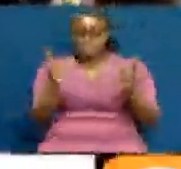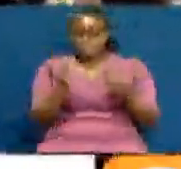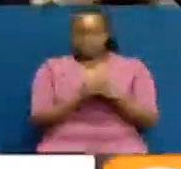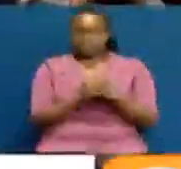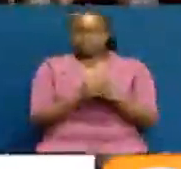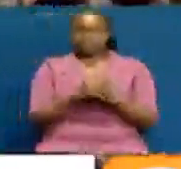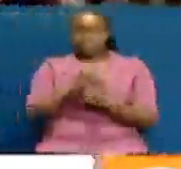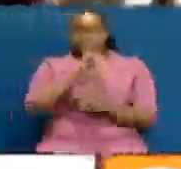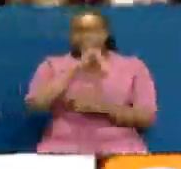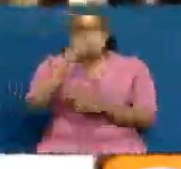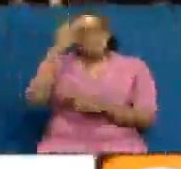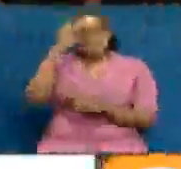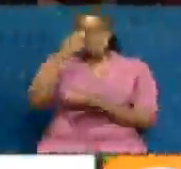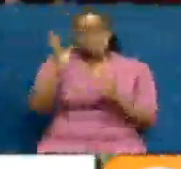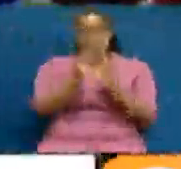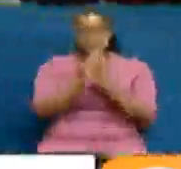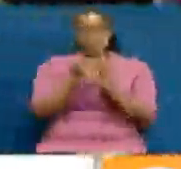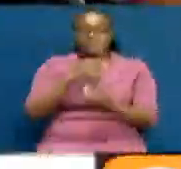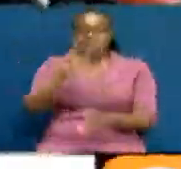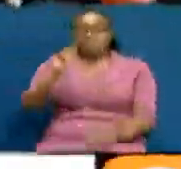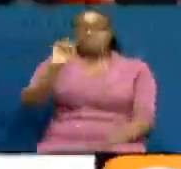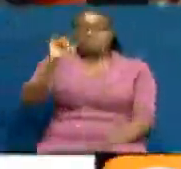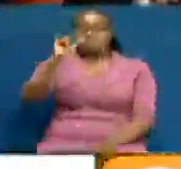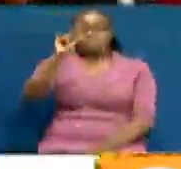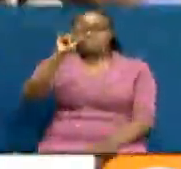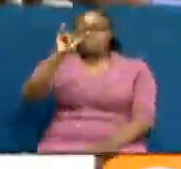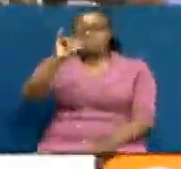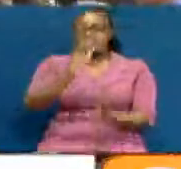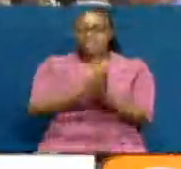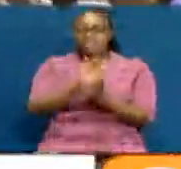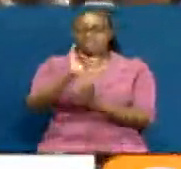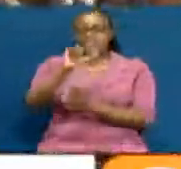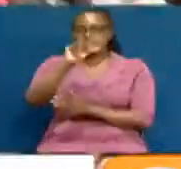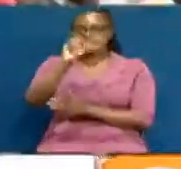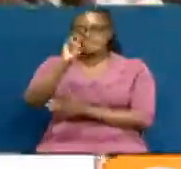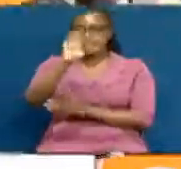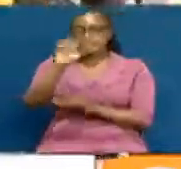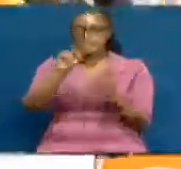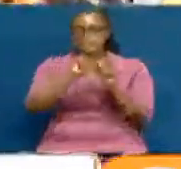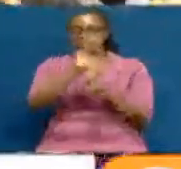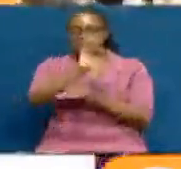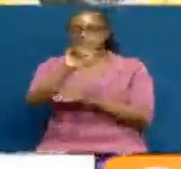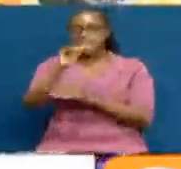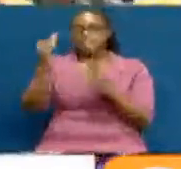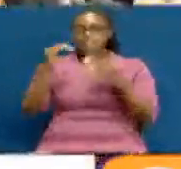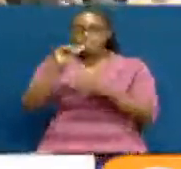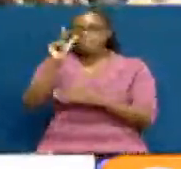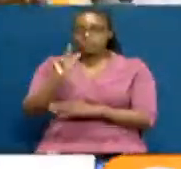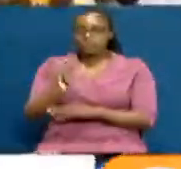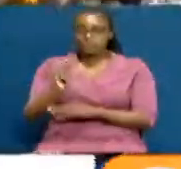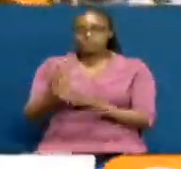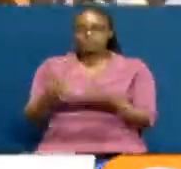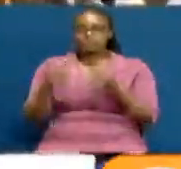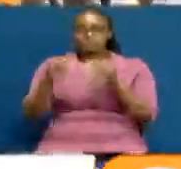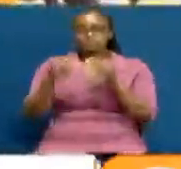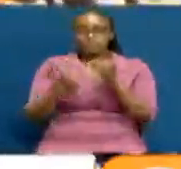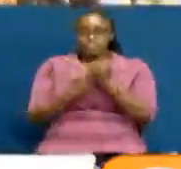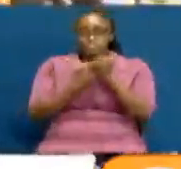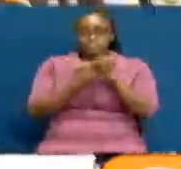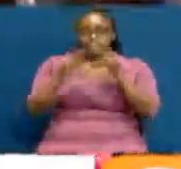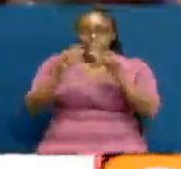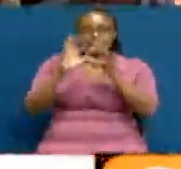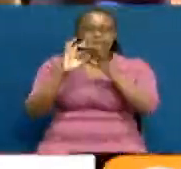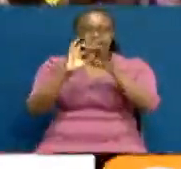Odinga and Karua held rallies in Tigania and Igembe, where they rallied the Meru region to hand the Azimio ticket a